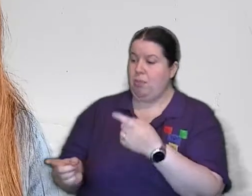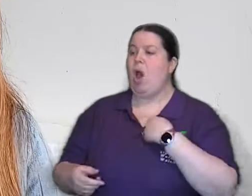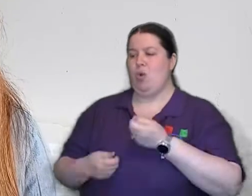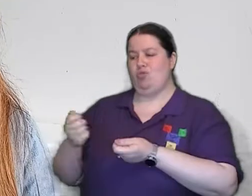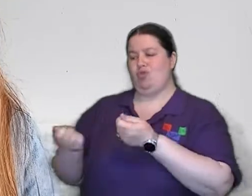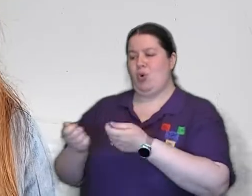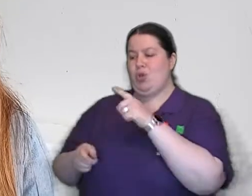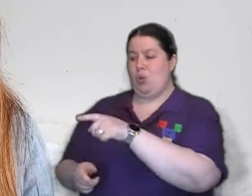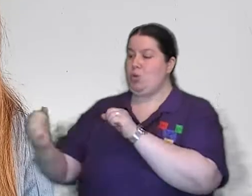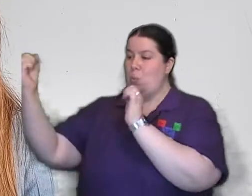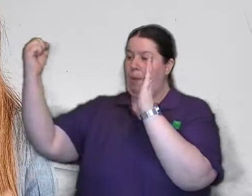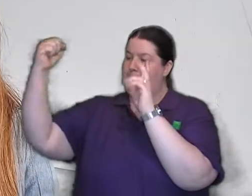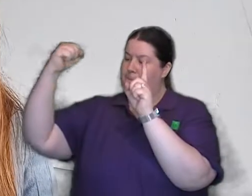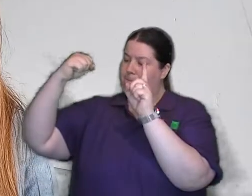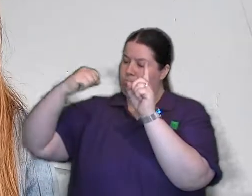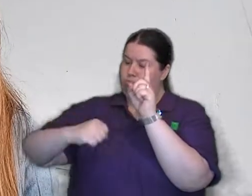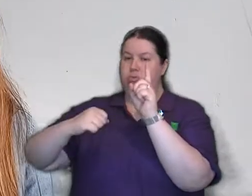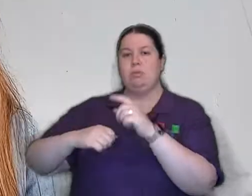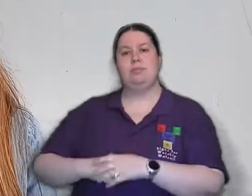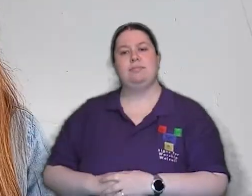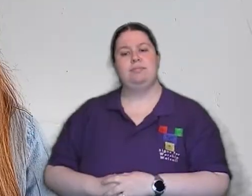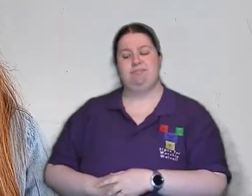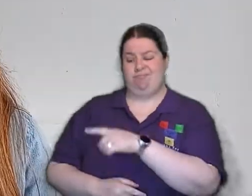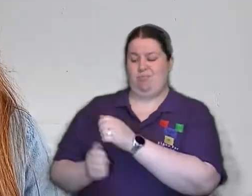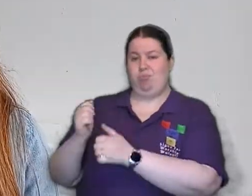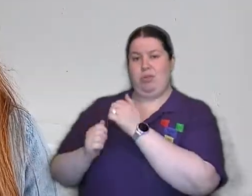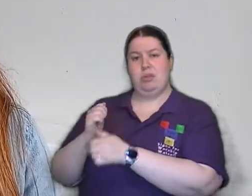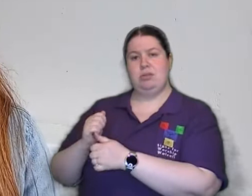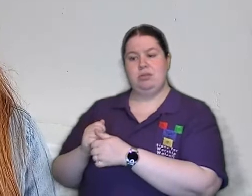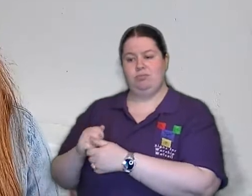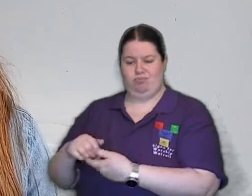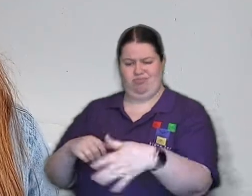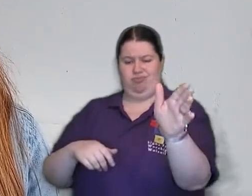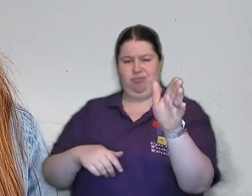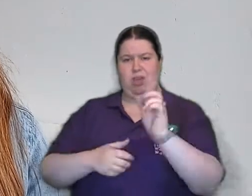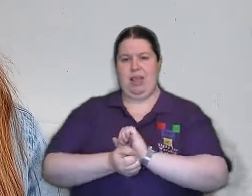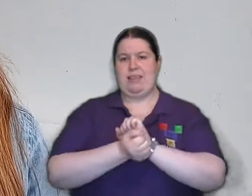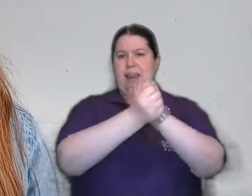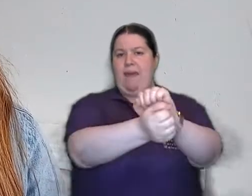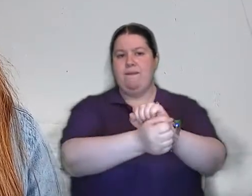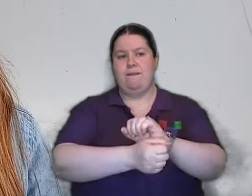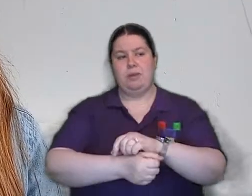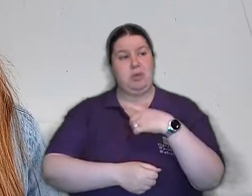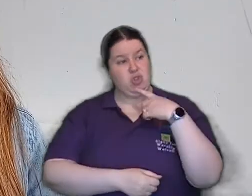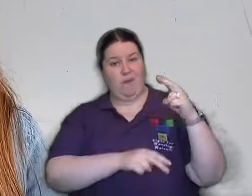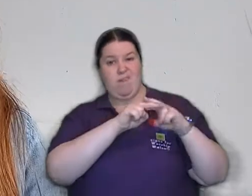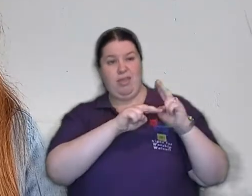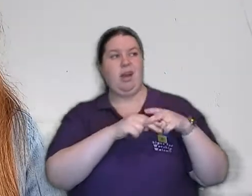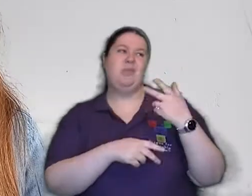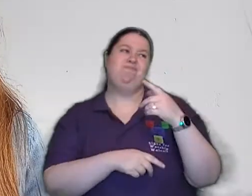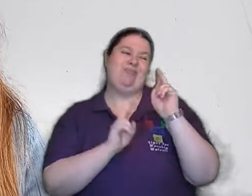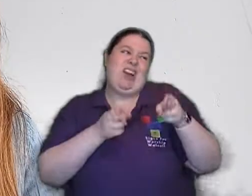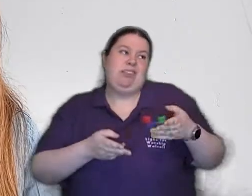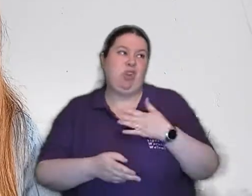brothers that one day he would rule over them and they would bow down to him. So the brothers sold him into slavery and told